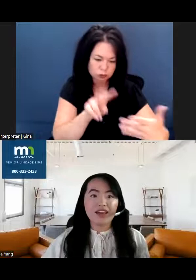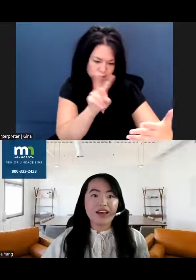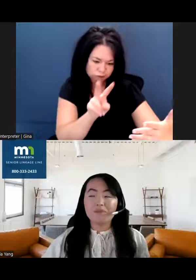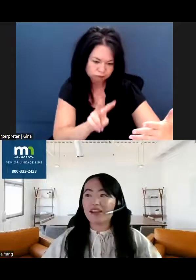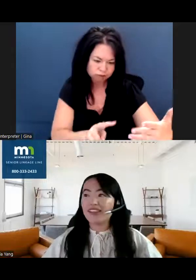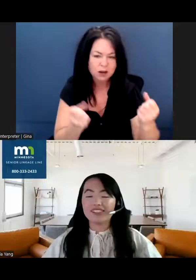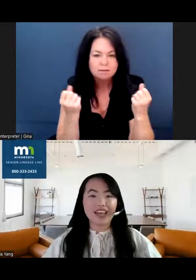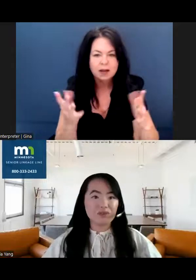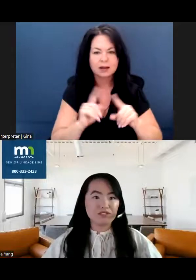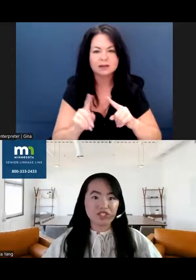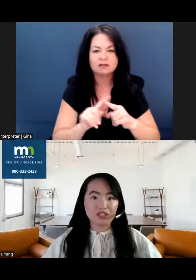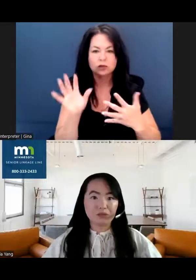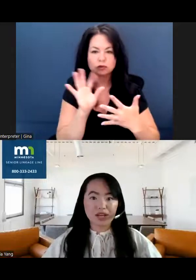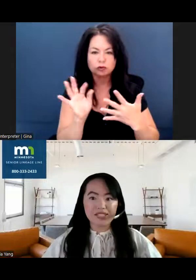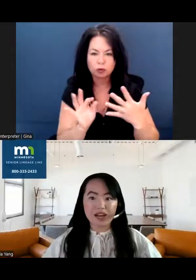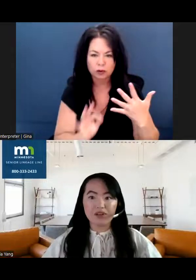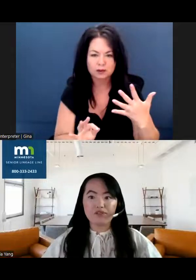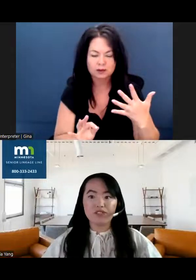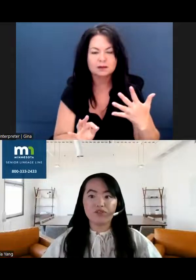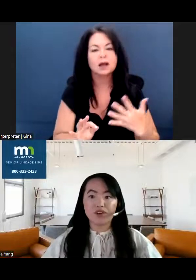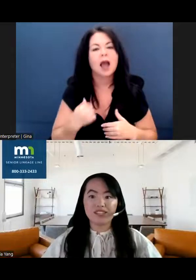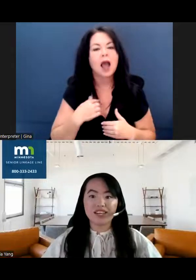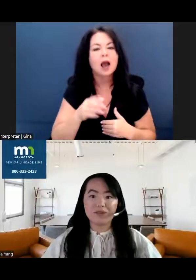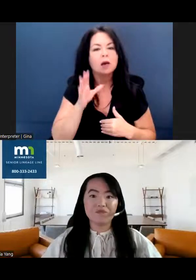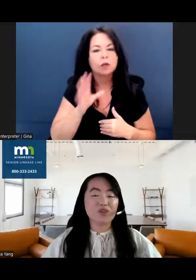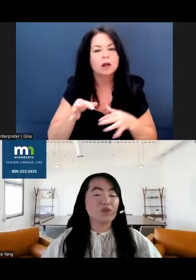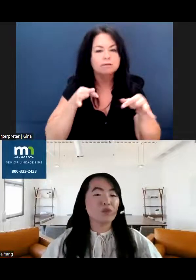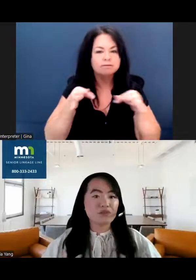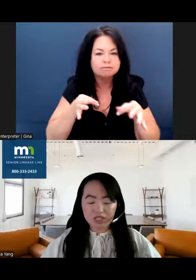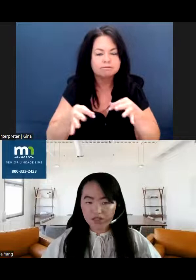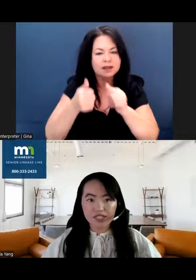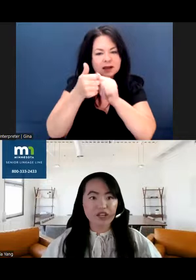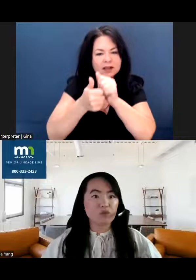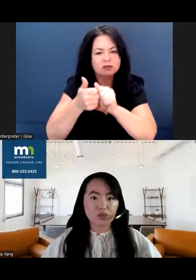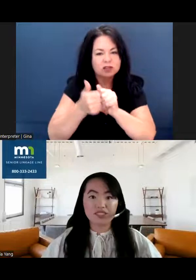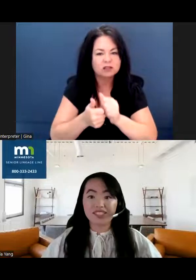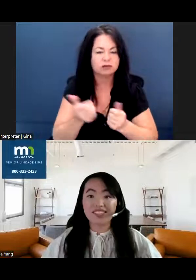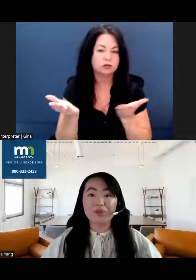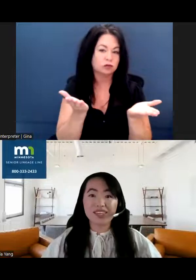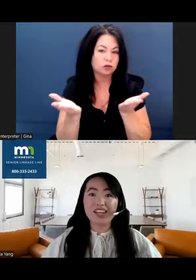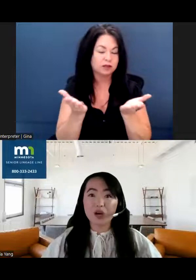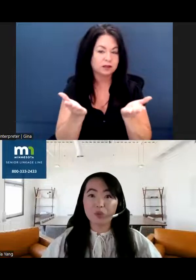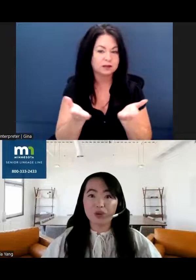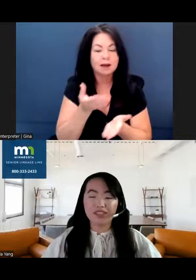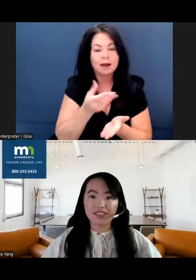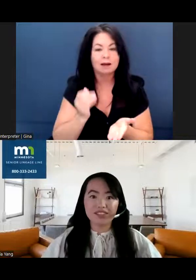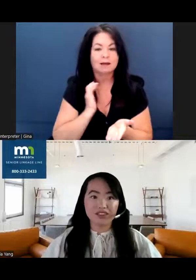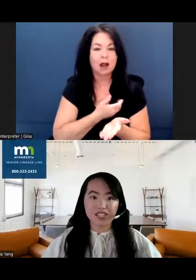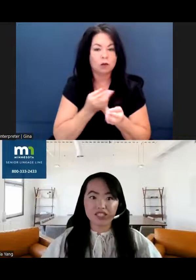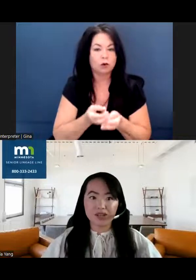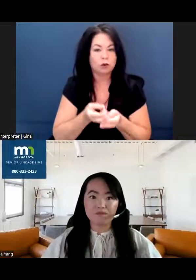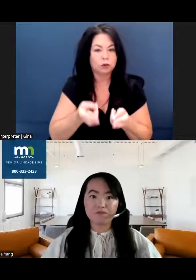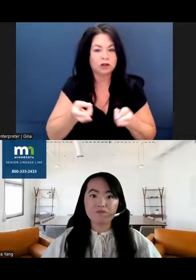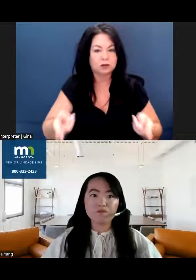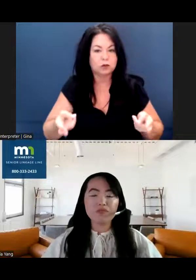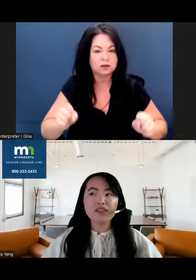needs. And I will share the breakdown of the different services and resources that we can help with at the Senior